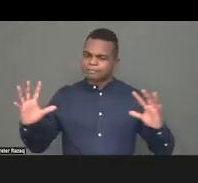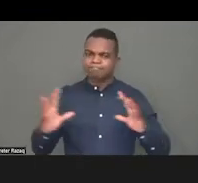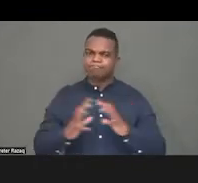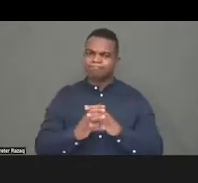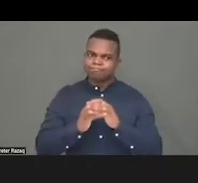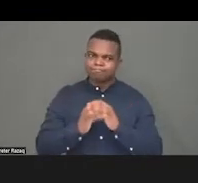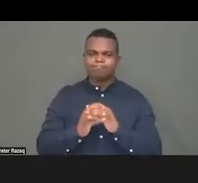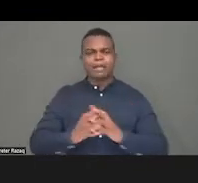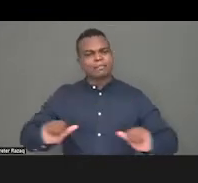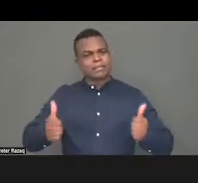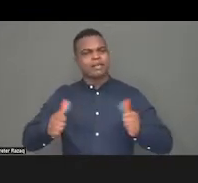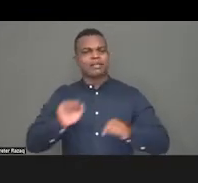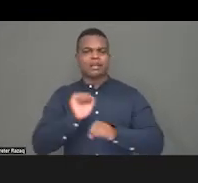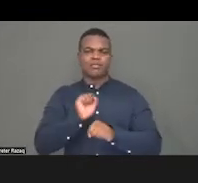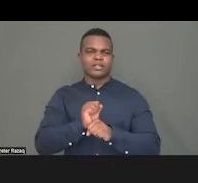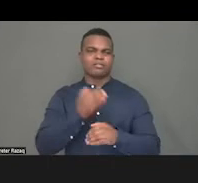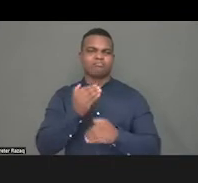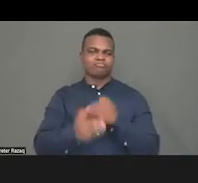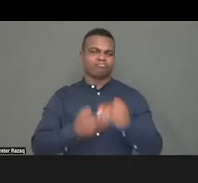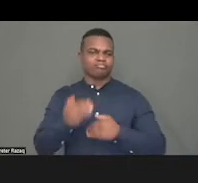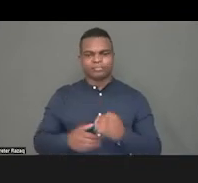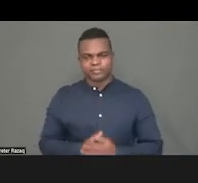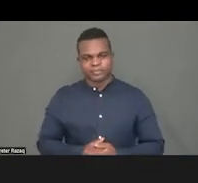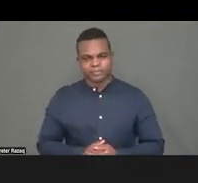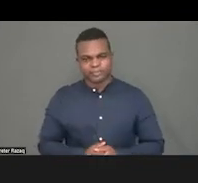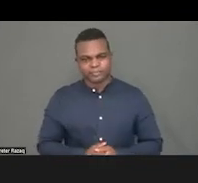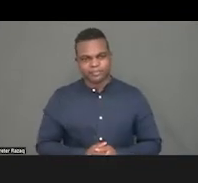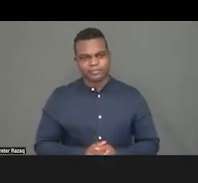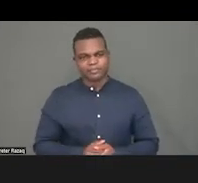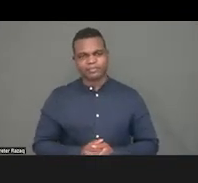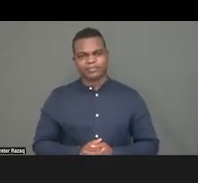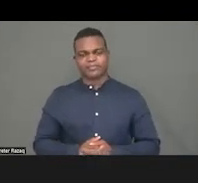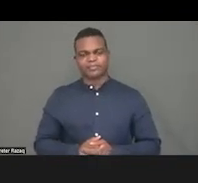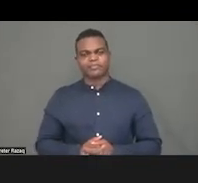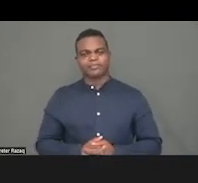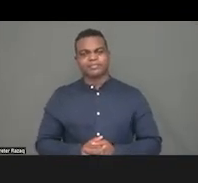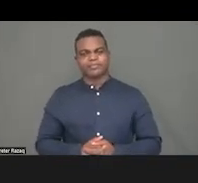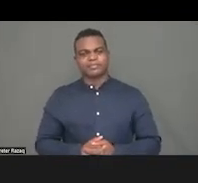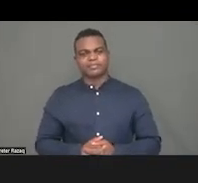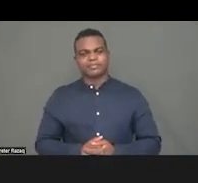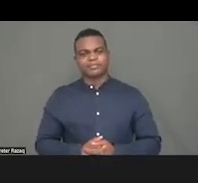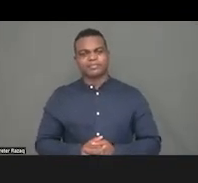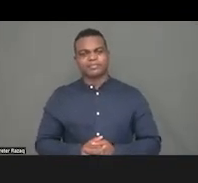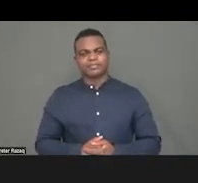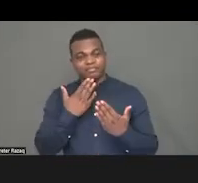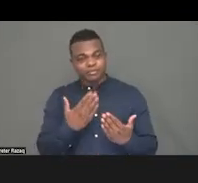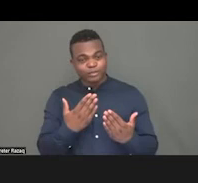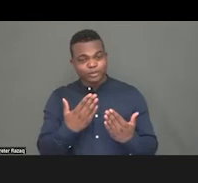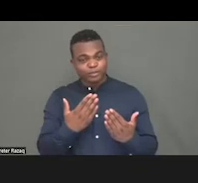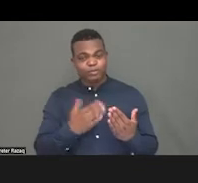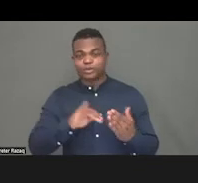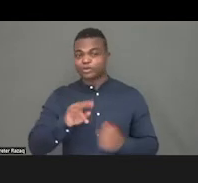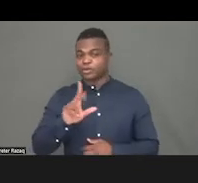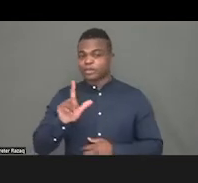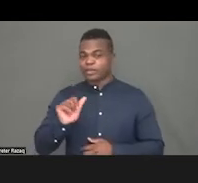questions. Thanks so much, Deepti. And it was so valid what you were saying about looking outside our bubble, so going to new actors